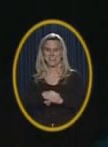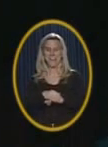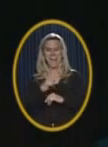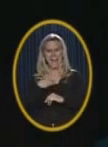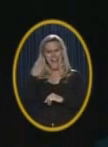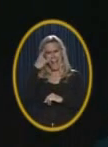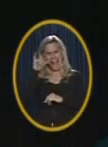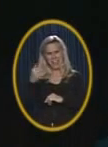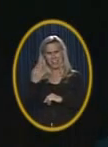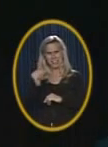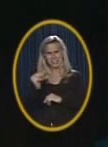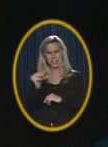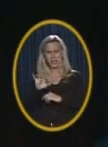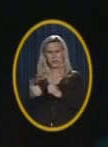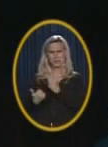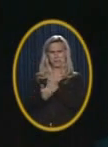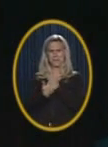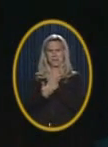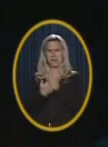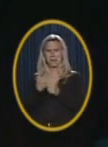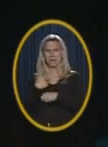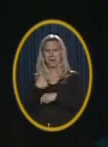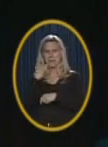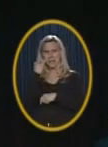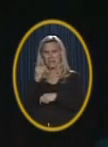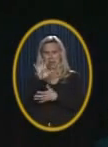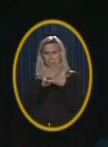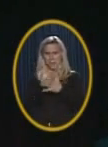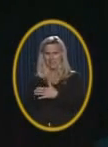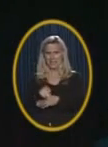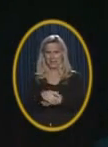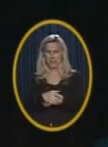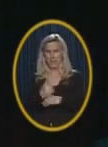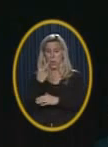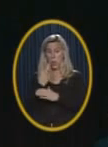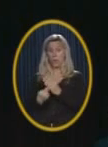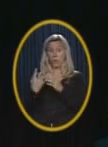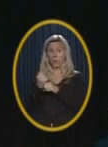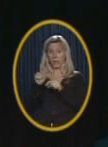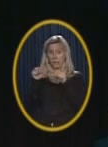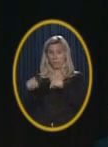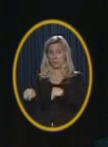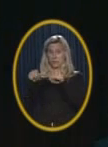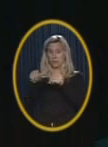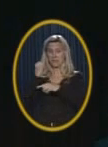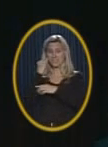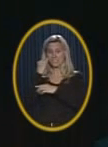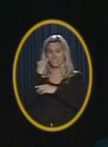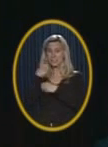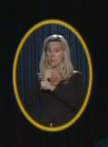I think John was backing me up just in case I screwed that part up. That's right. We both got to push those buttons just in case.